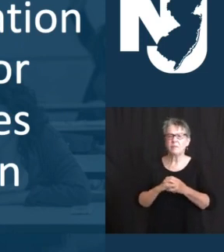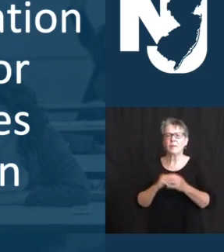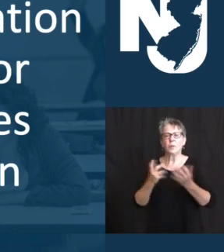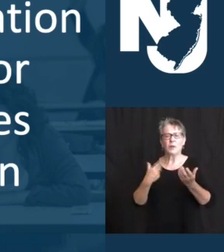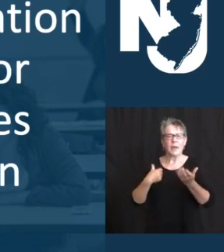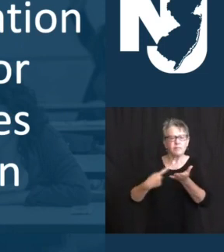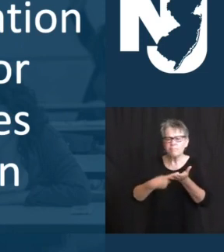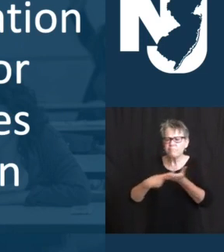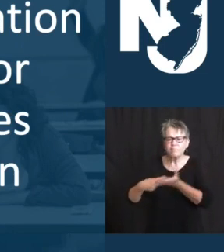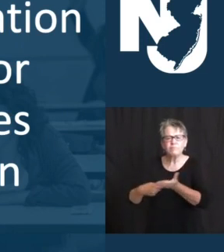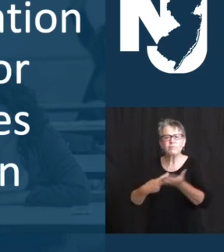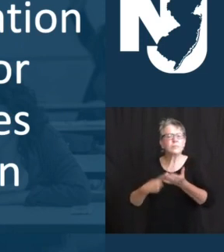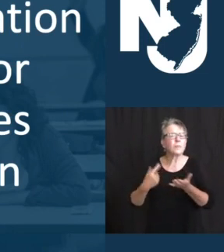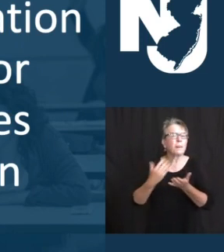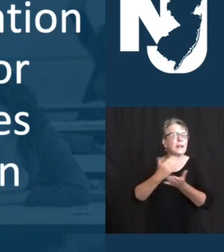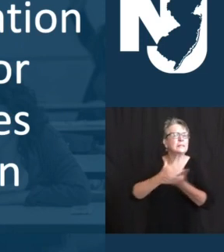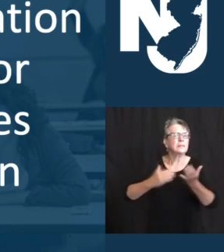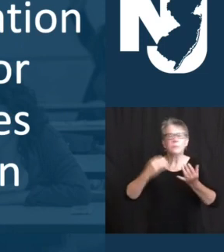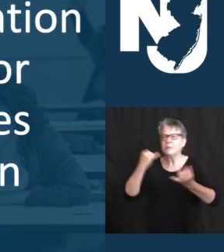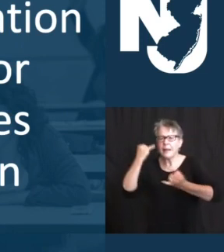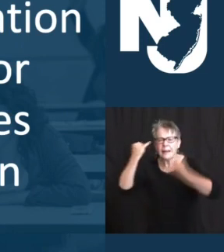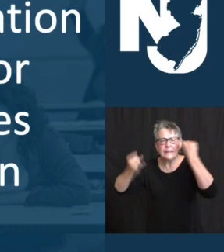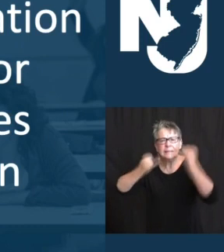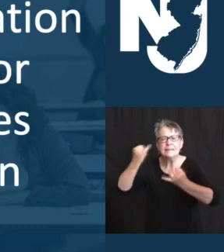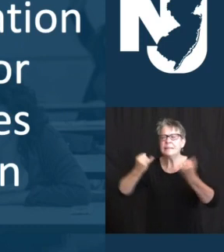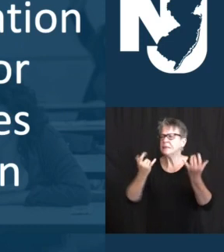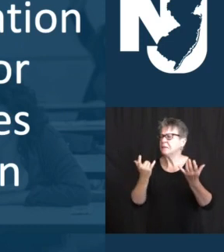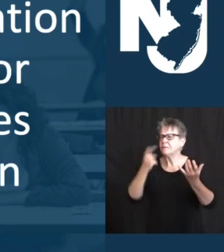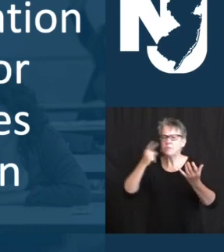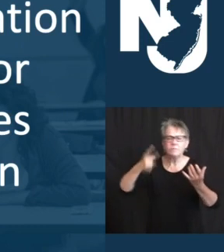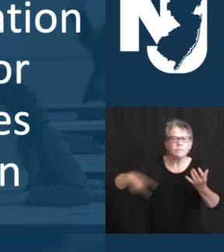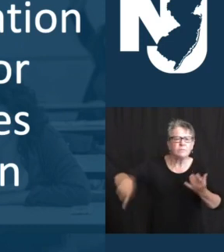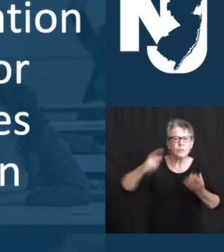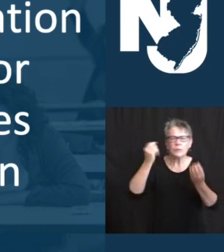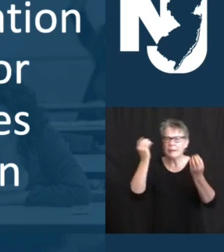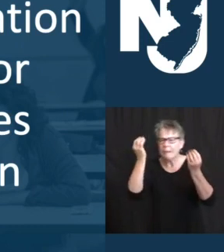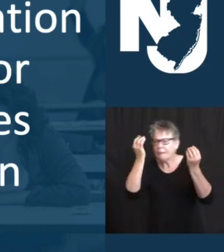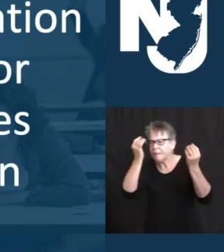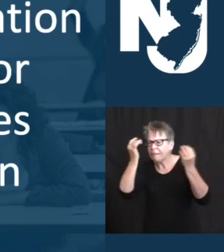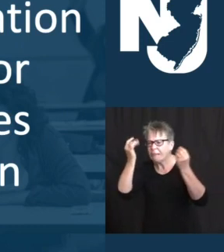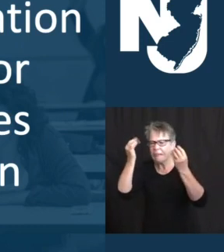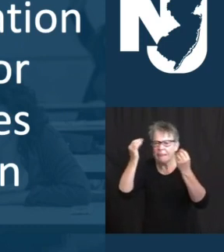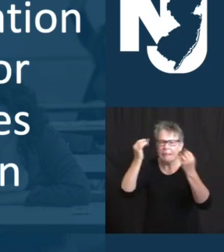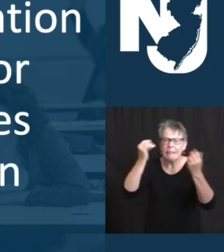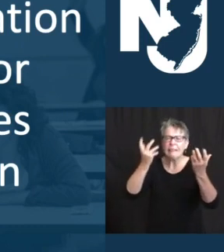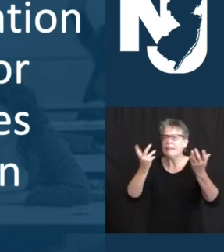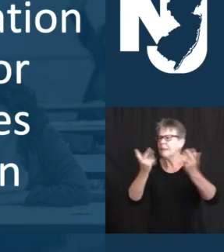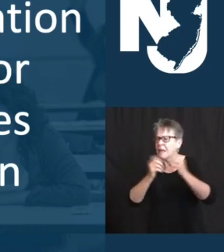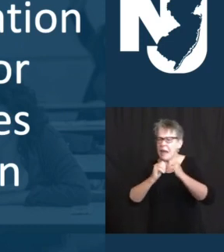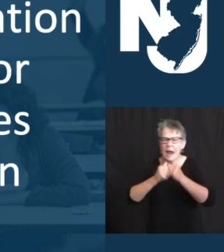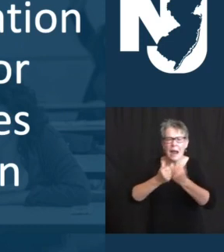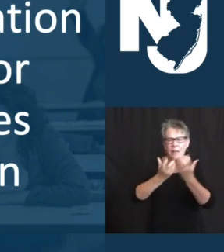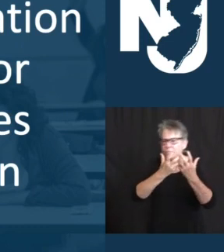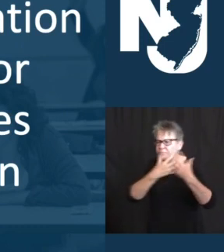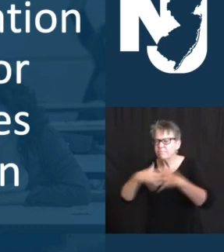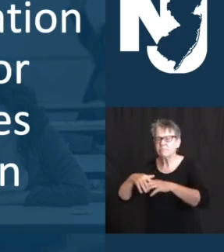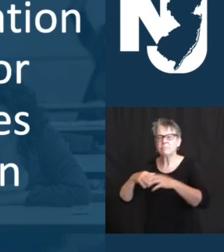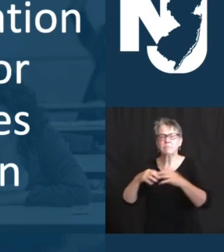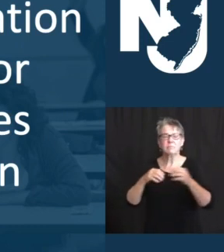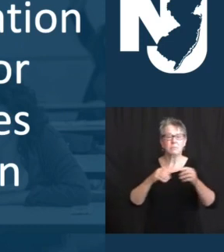plans. Zakiya and her office have put their focus on 10 key areas of on-campus